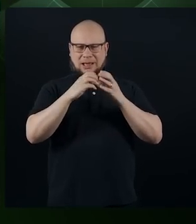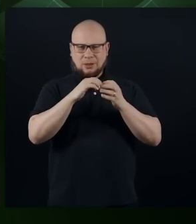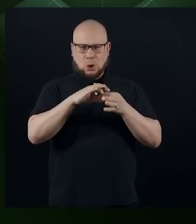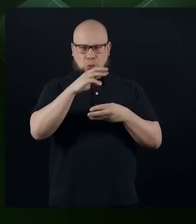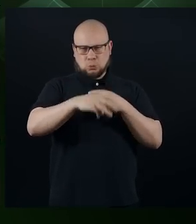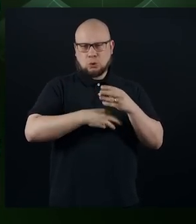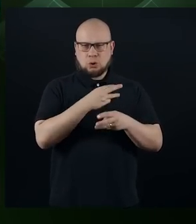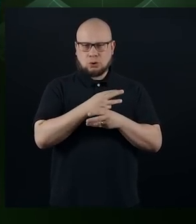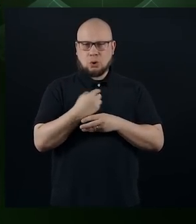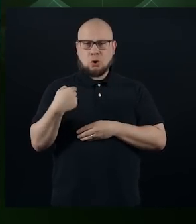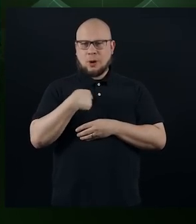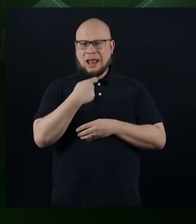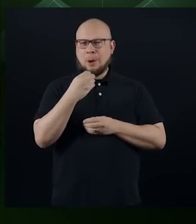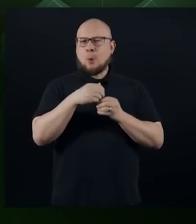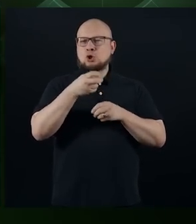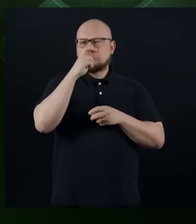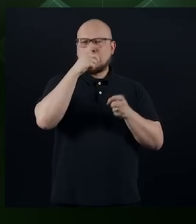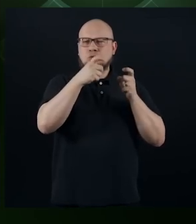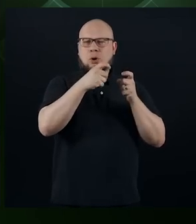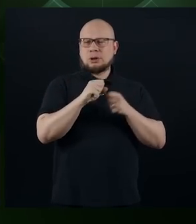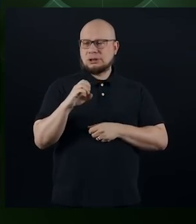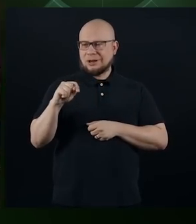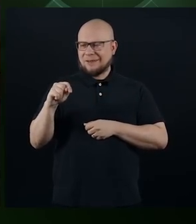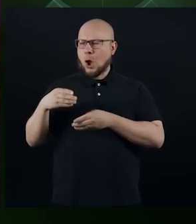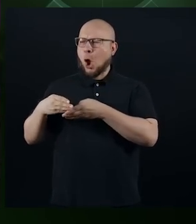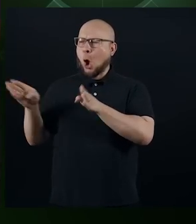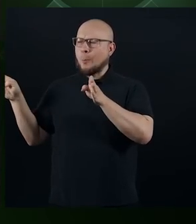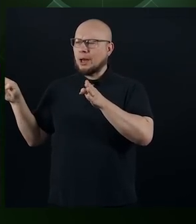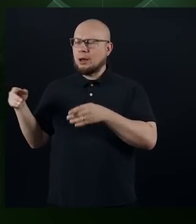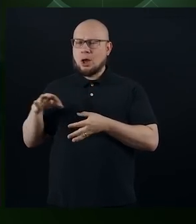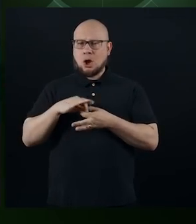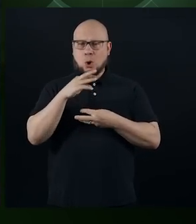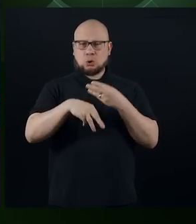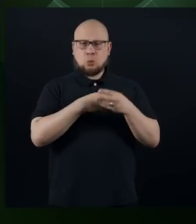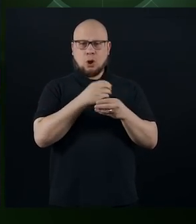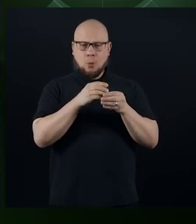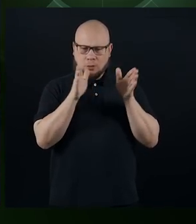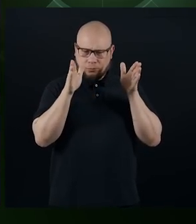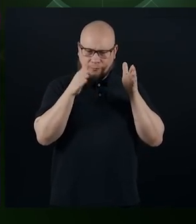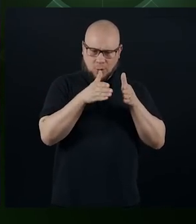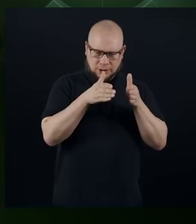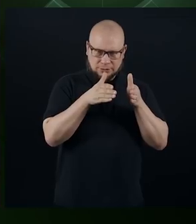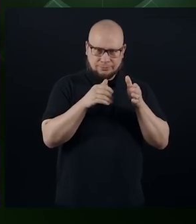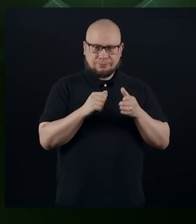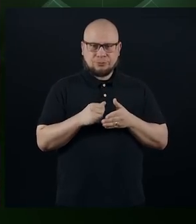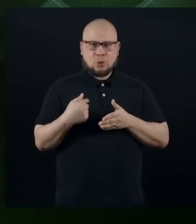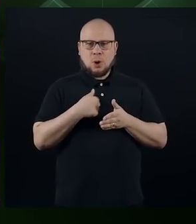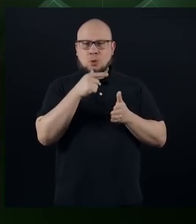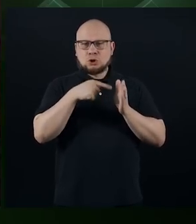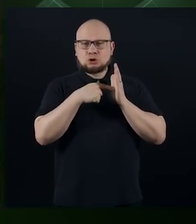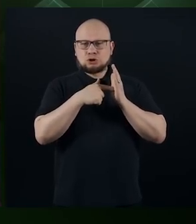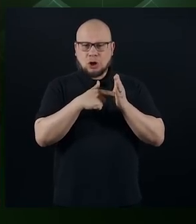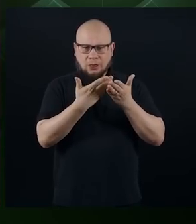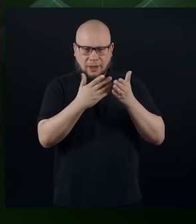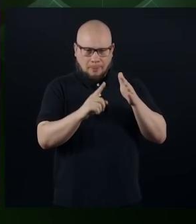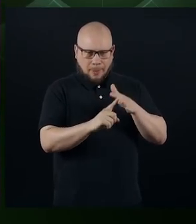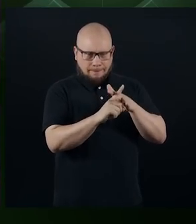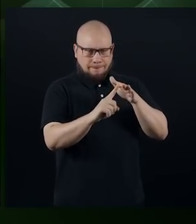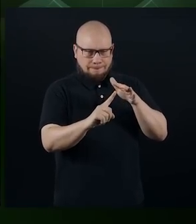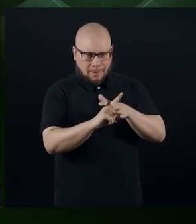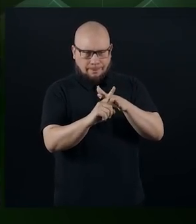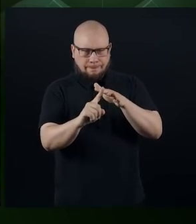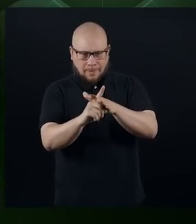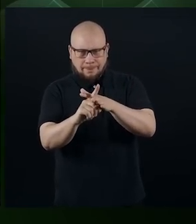more levers as creators to make sure that their experience is unharmed by other players, and all the kind of cinematic beats of when we want things to